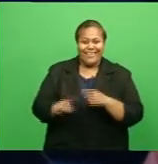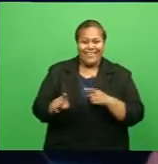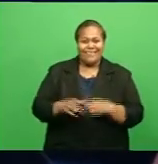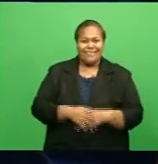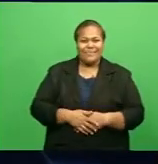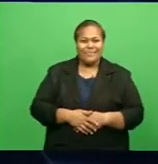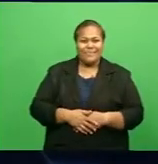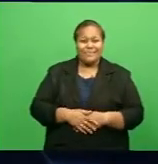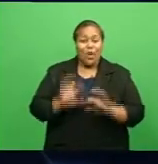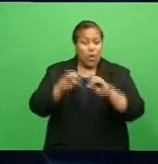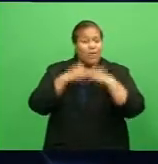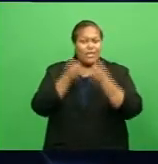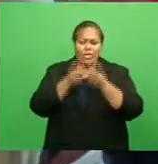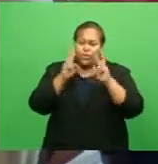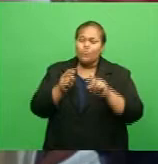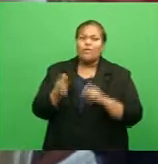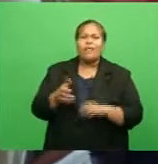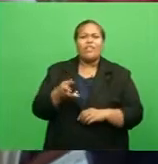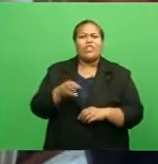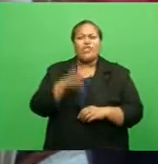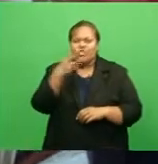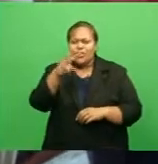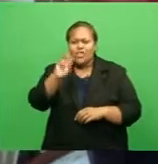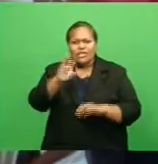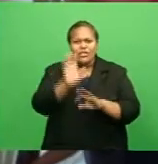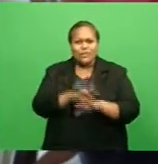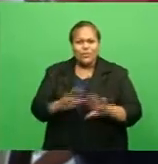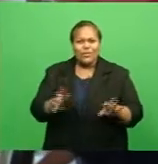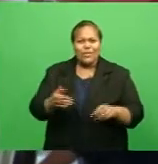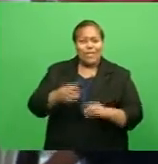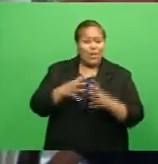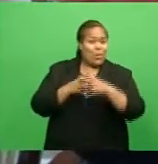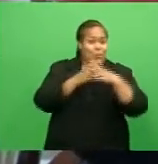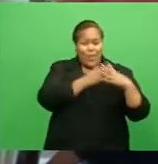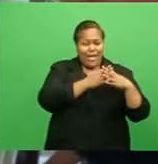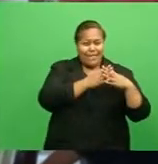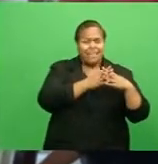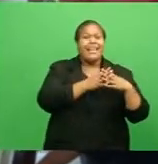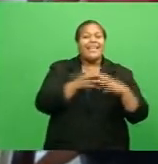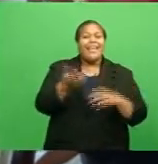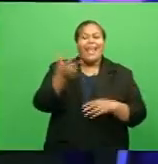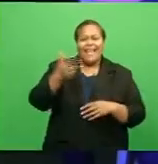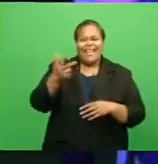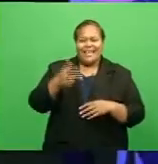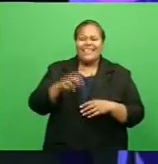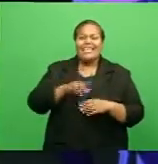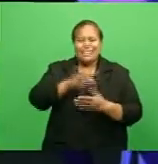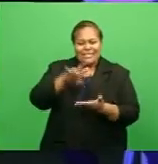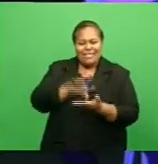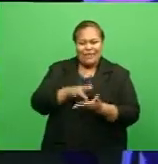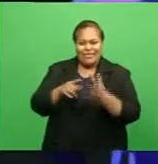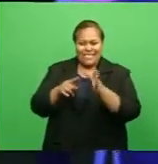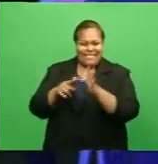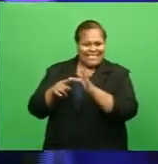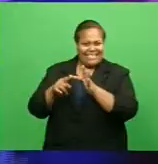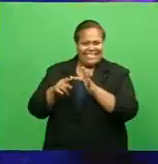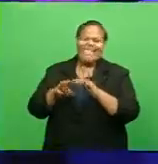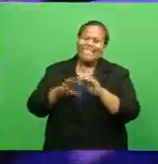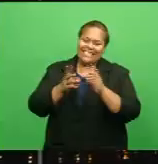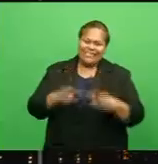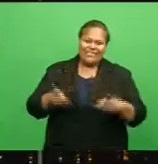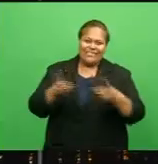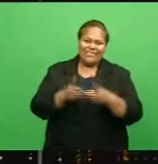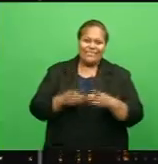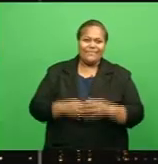is looking after 30 children in the Western Division and 18 in the Central Eastern Division. Venina Rakautonga, FBC